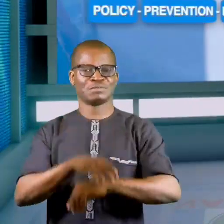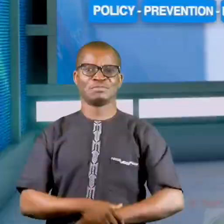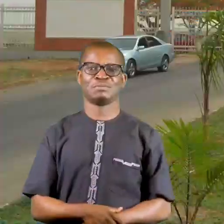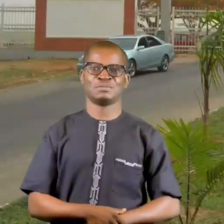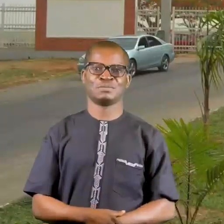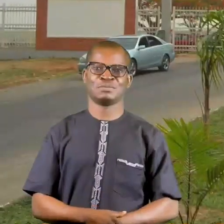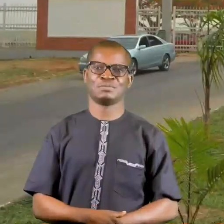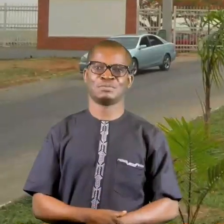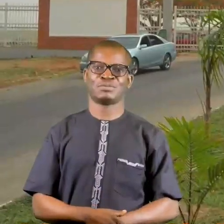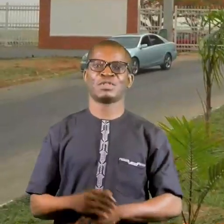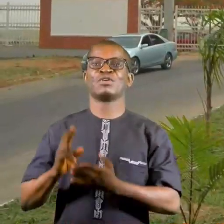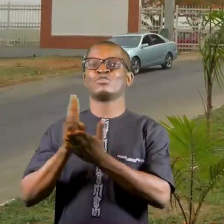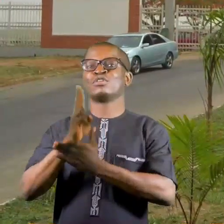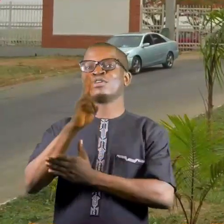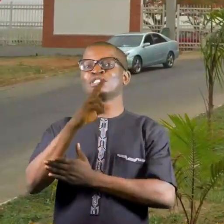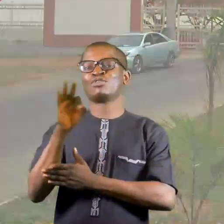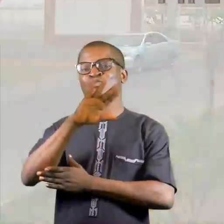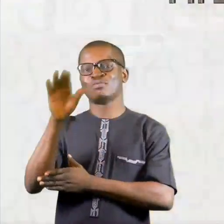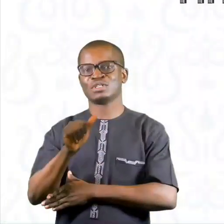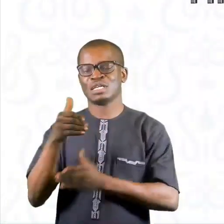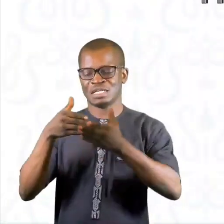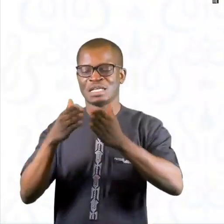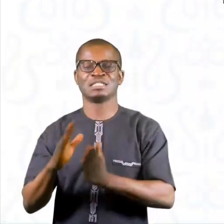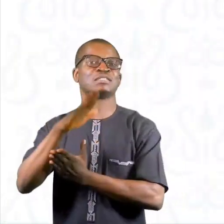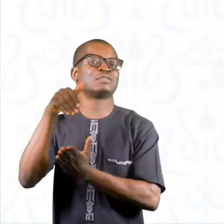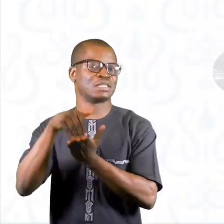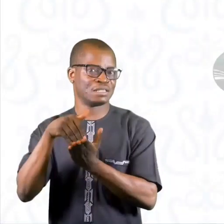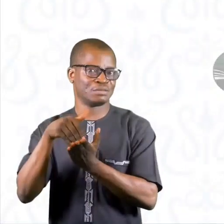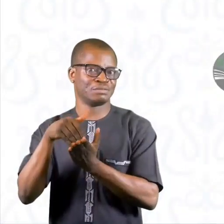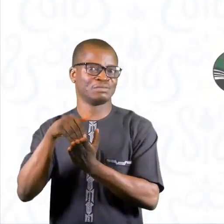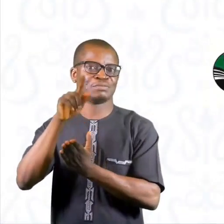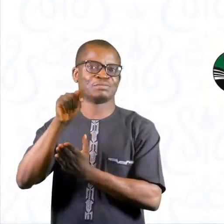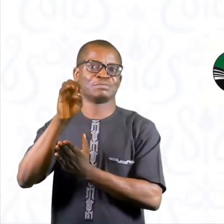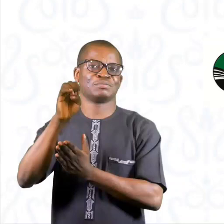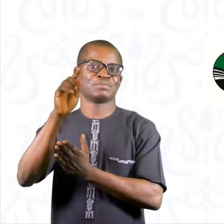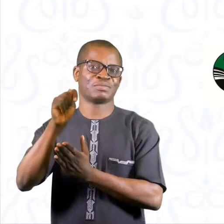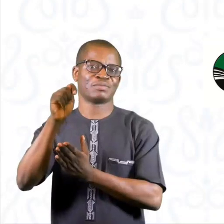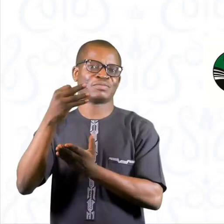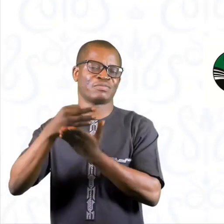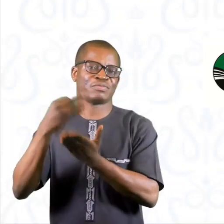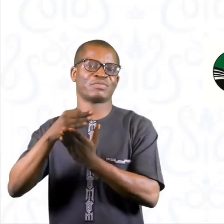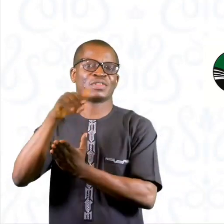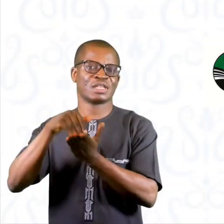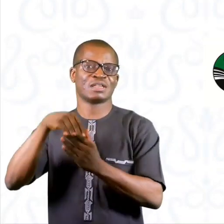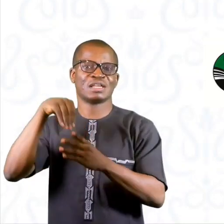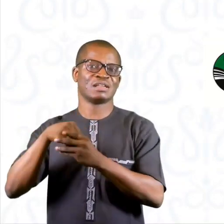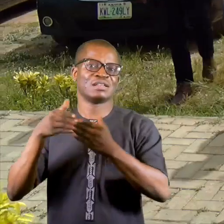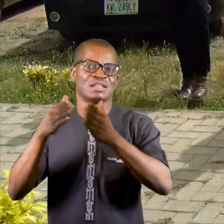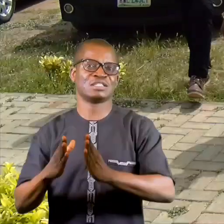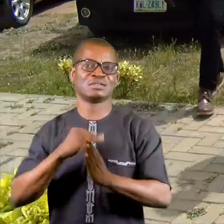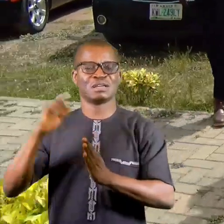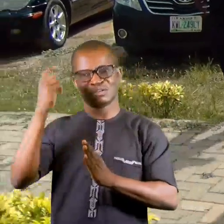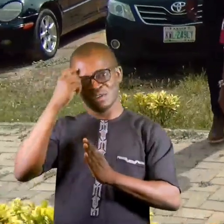watching. The University of Abuja Leadership Center, a TED Fund Center of Excellence in Public Governance and